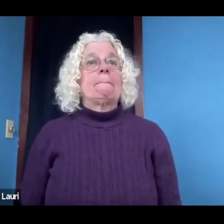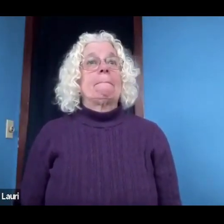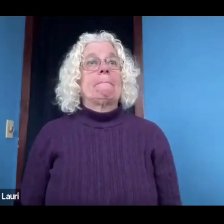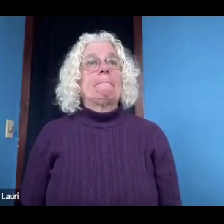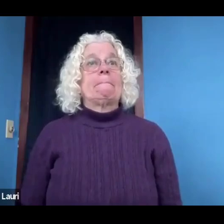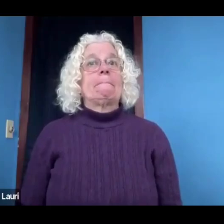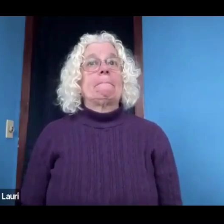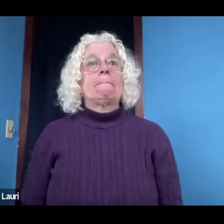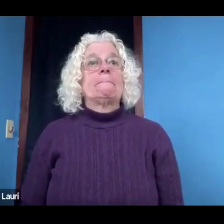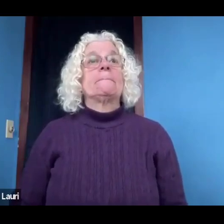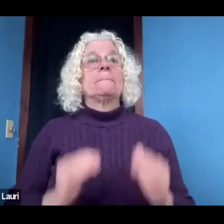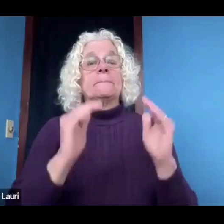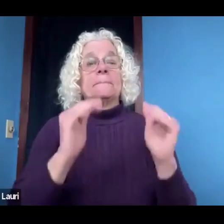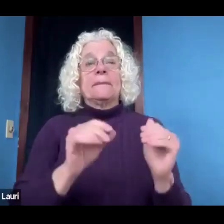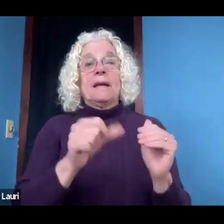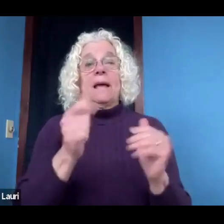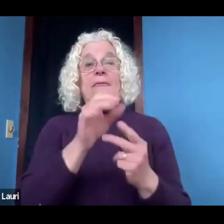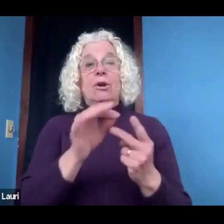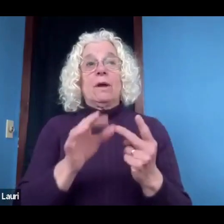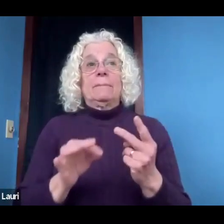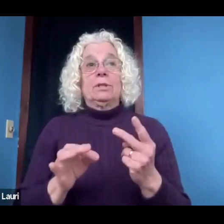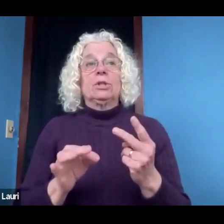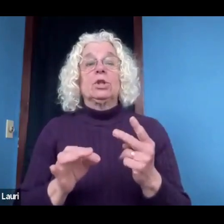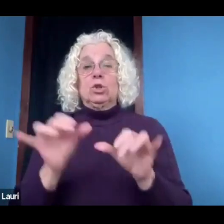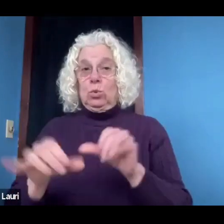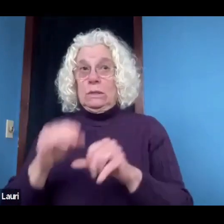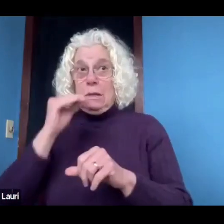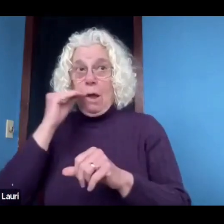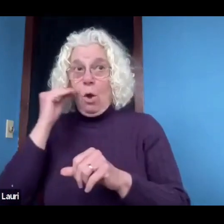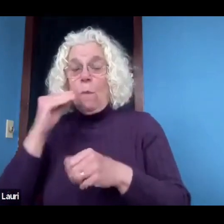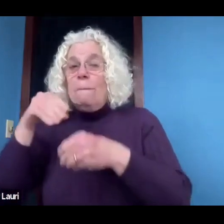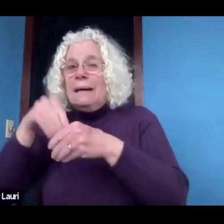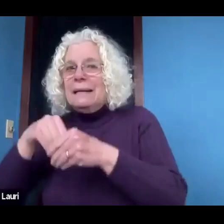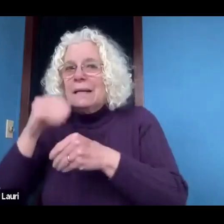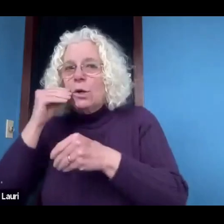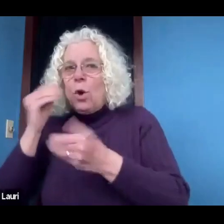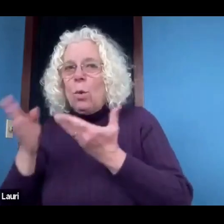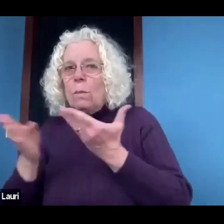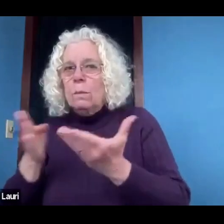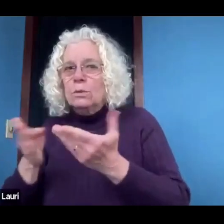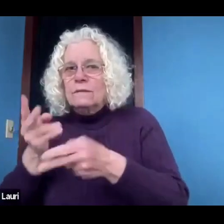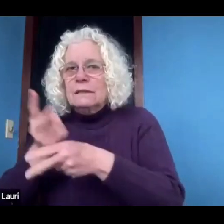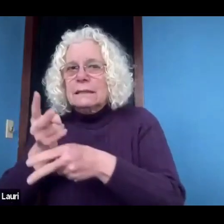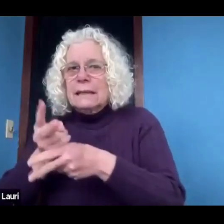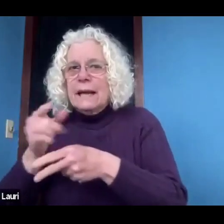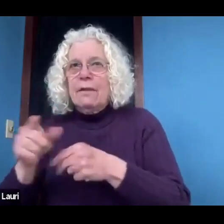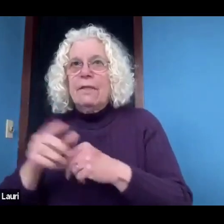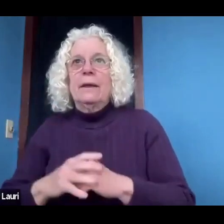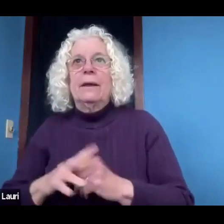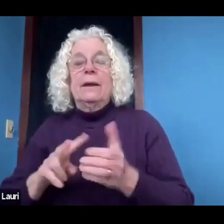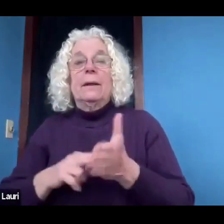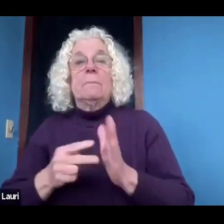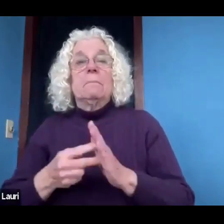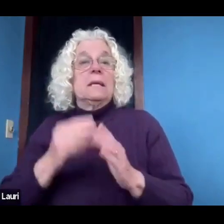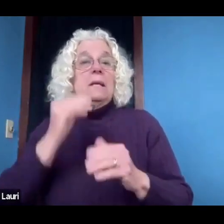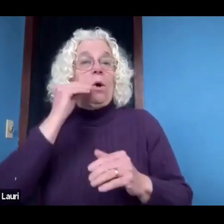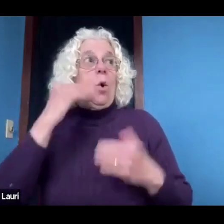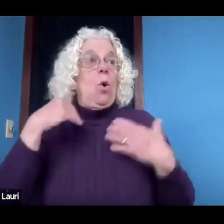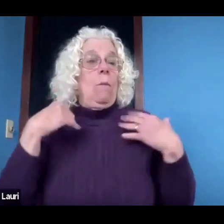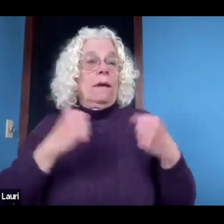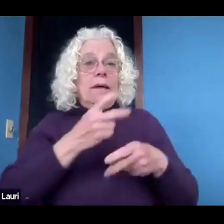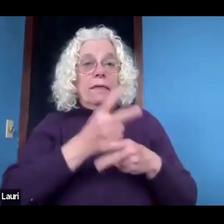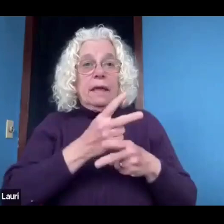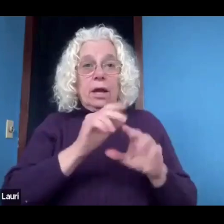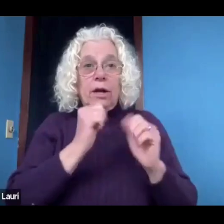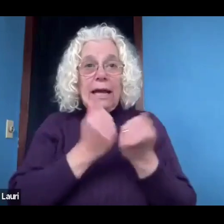Another option is home with in-home care. This is services provided by a home health care agency or a